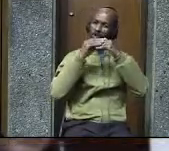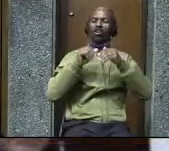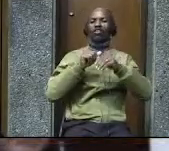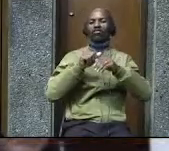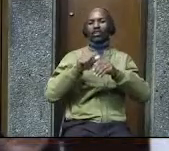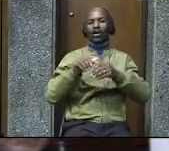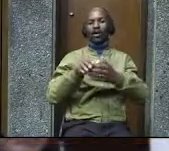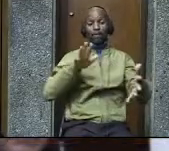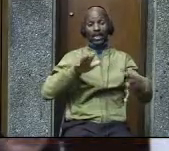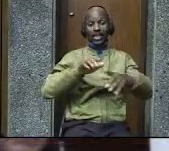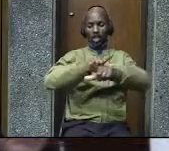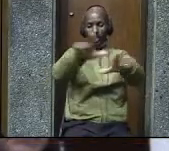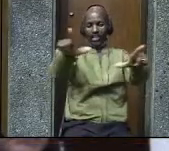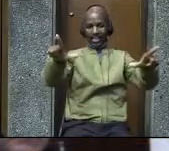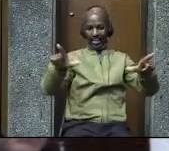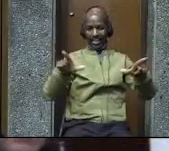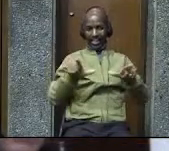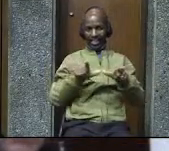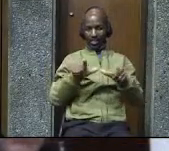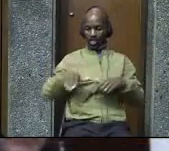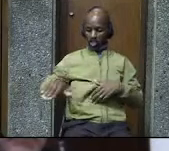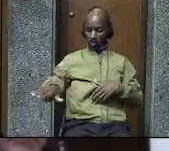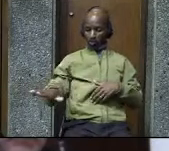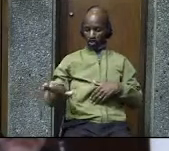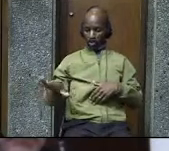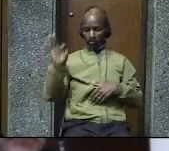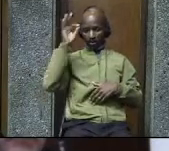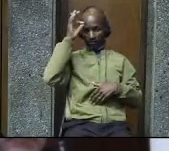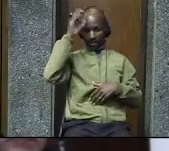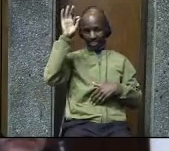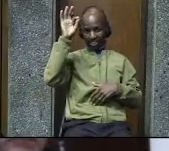land that's in the possession of government.